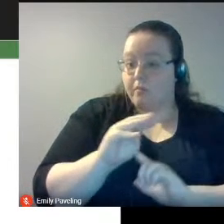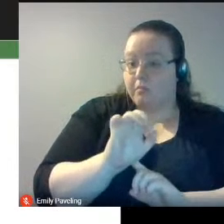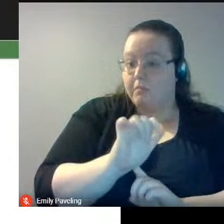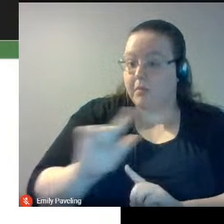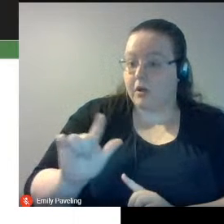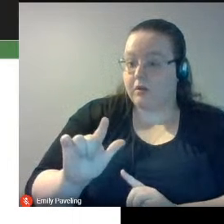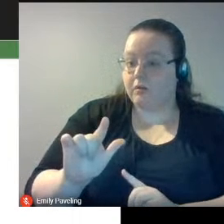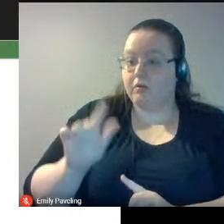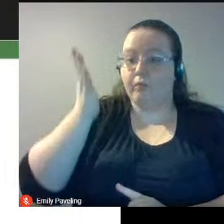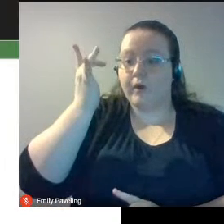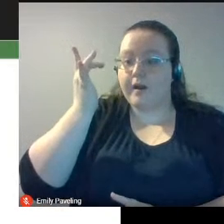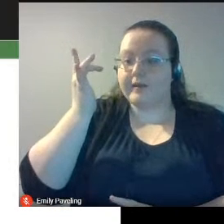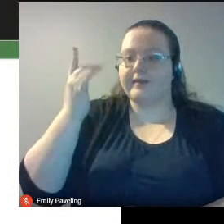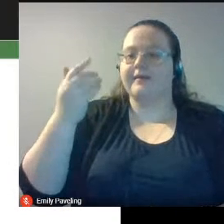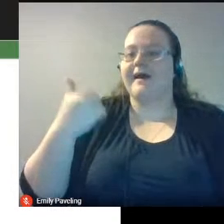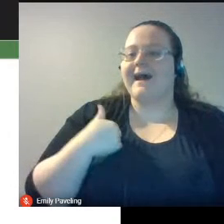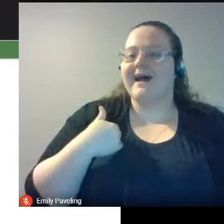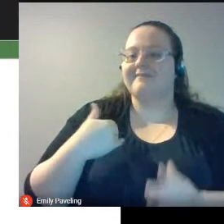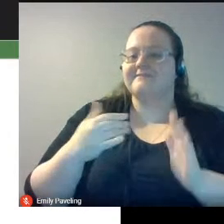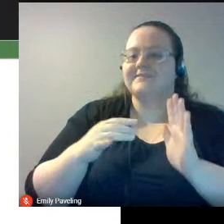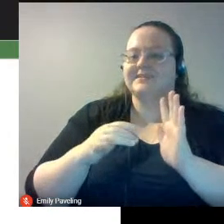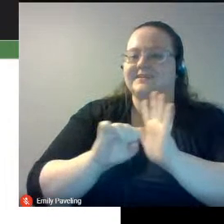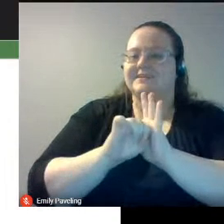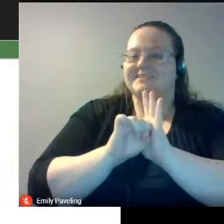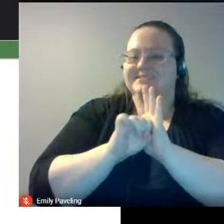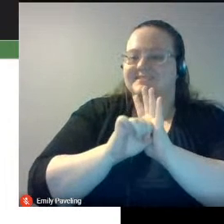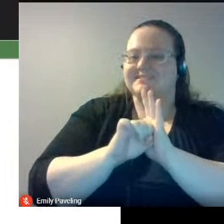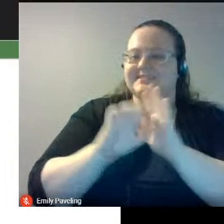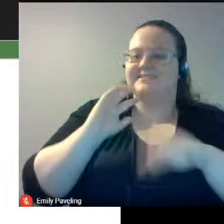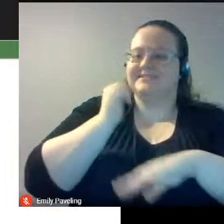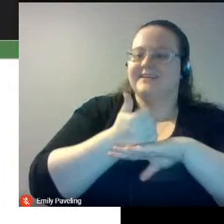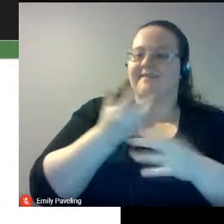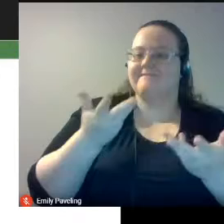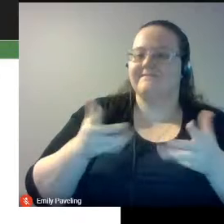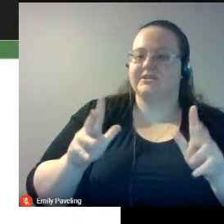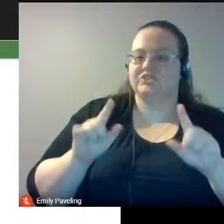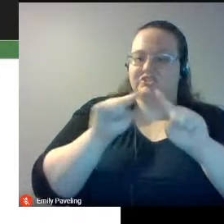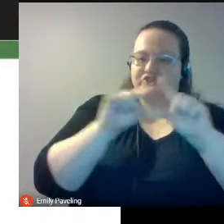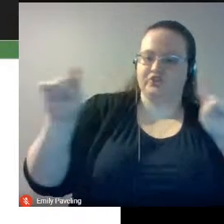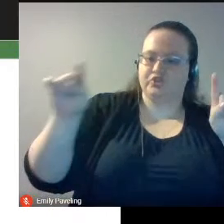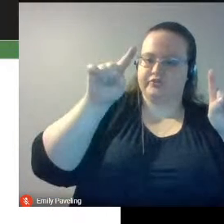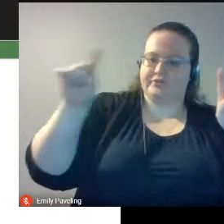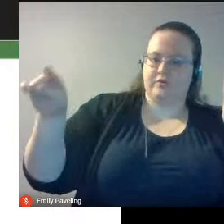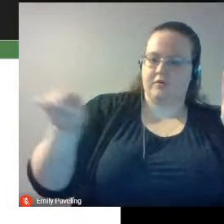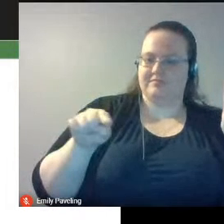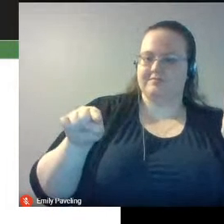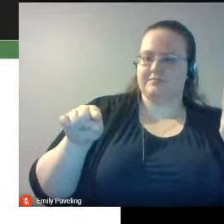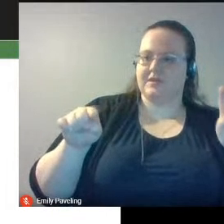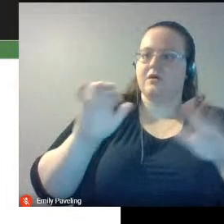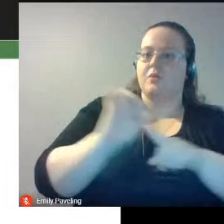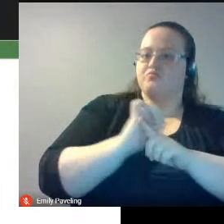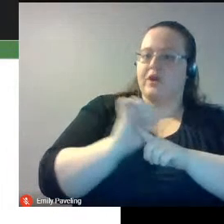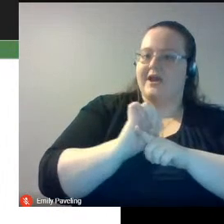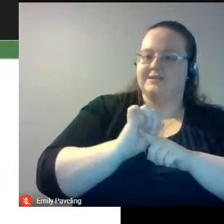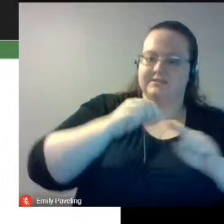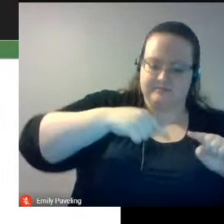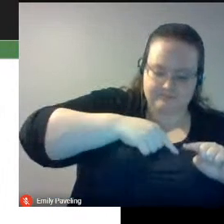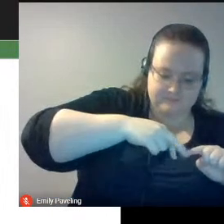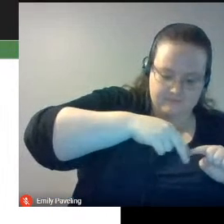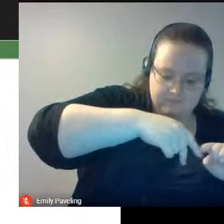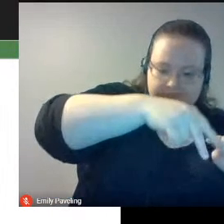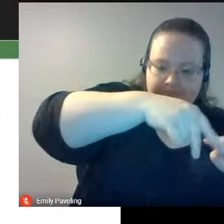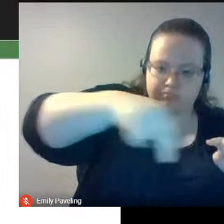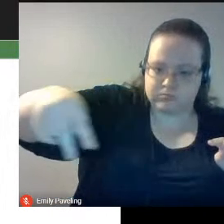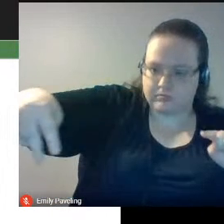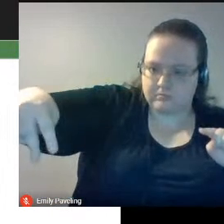as the mall, and point the signage out to them. Or use chalk drawings on the driveway to show what floor